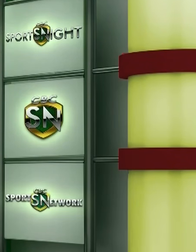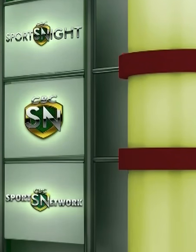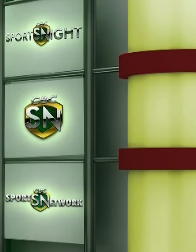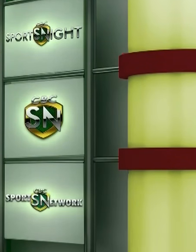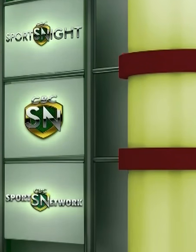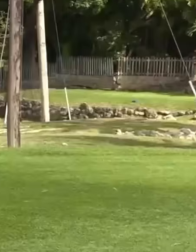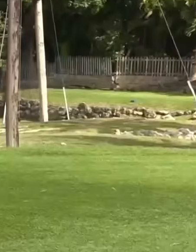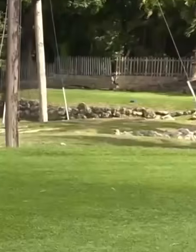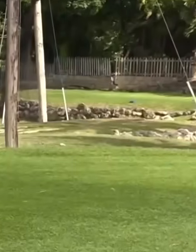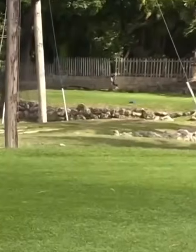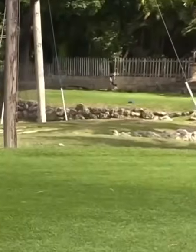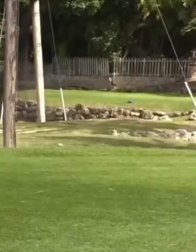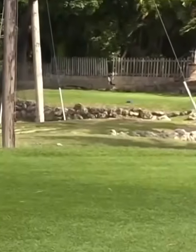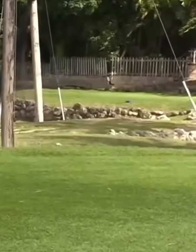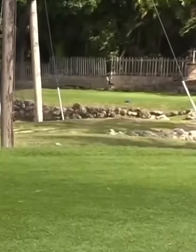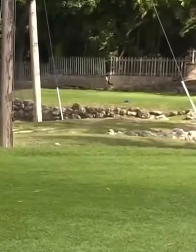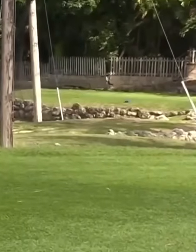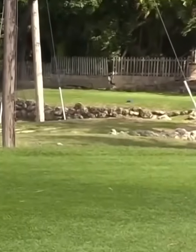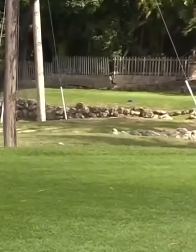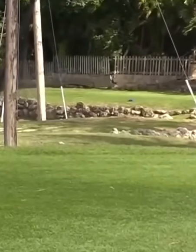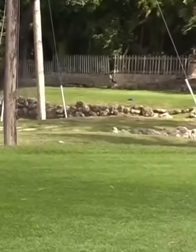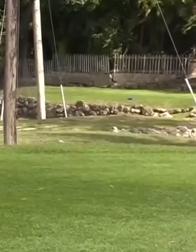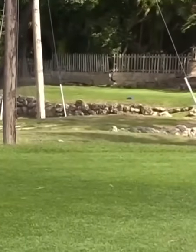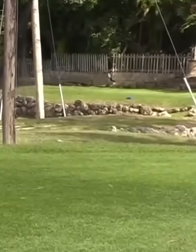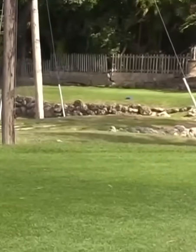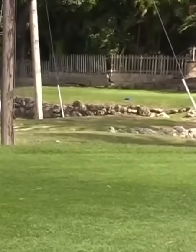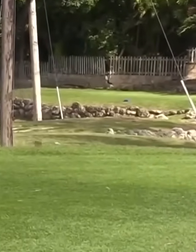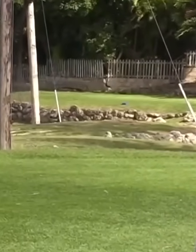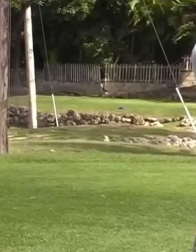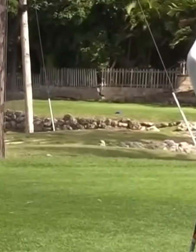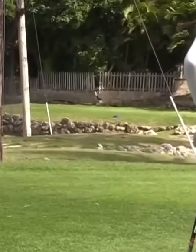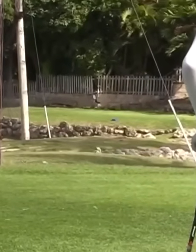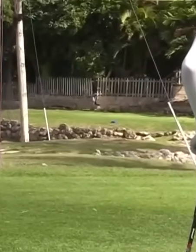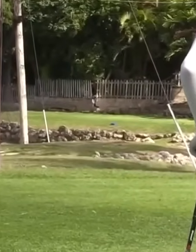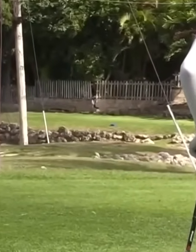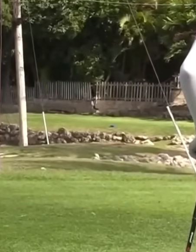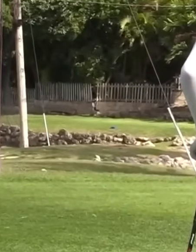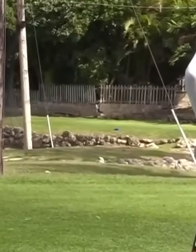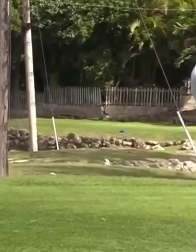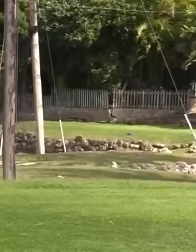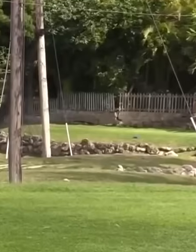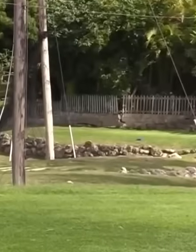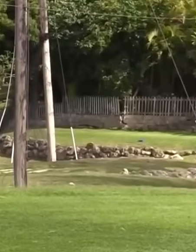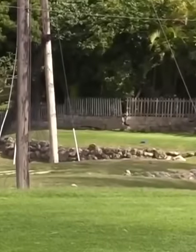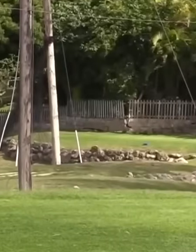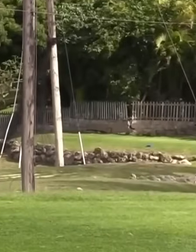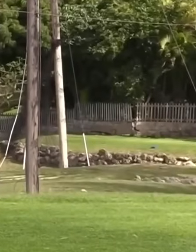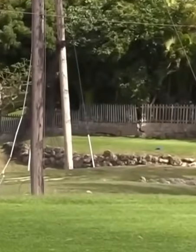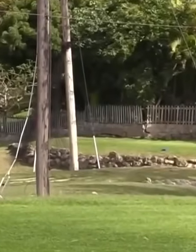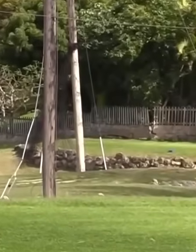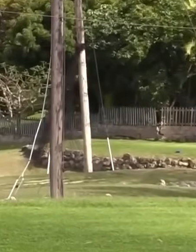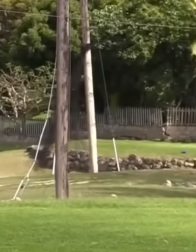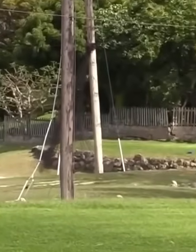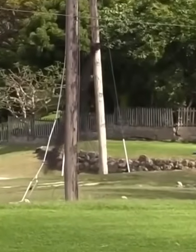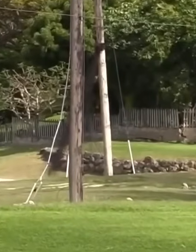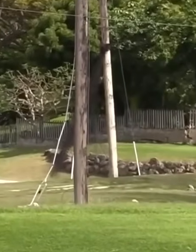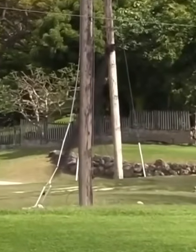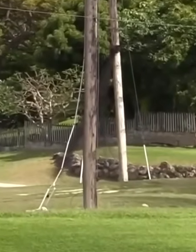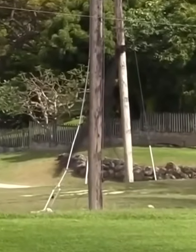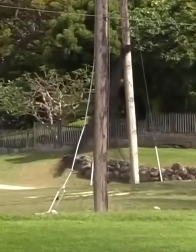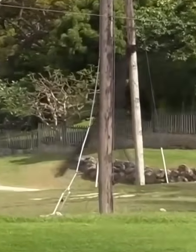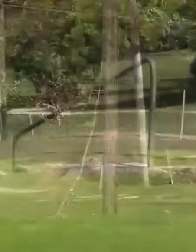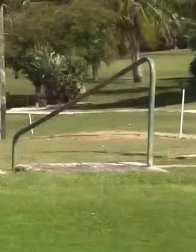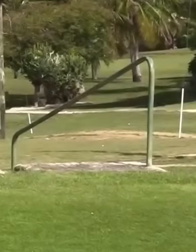men ended round one with a gross score of 290. 9 shots behind leaders Puerto Rico, who totaled